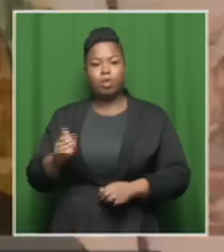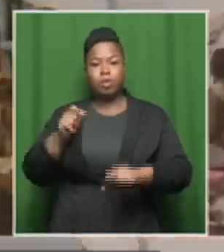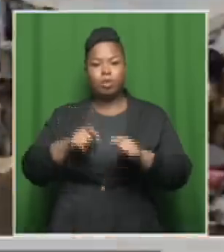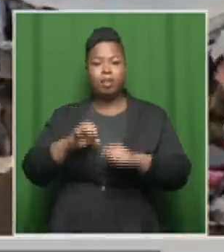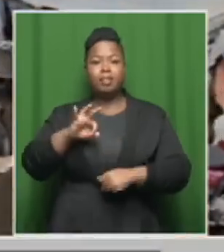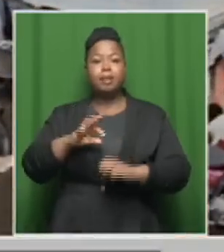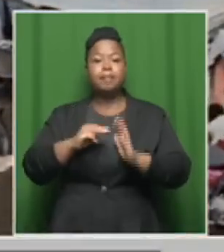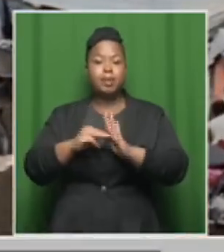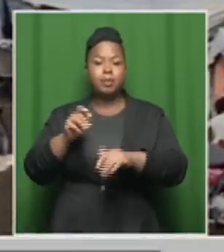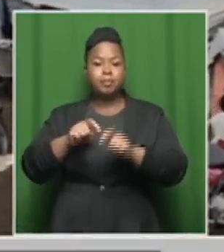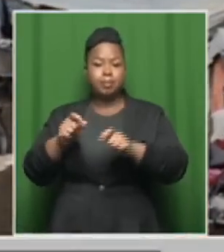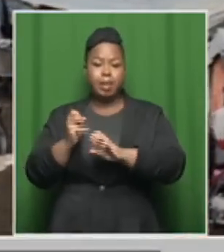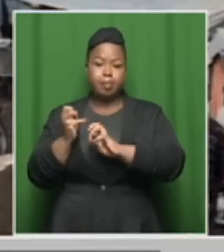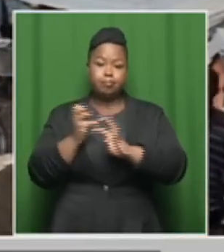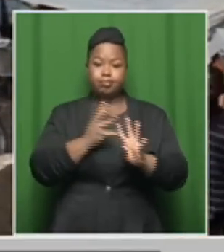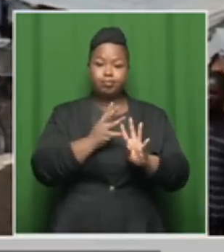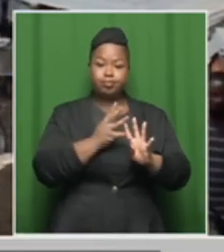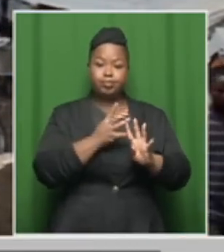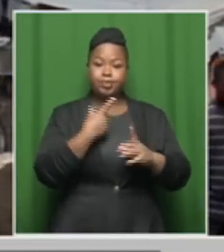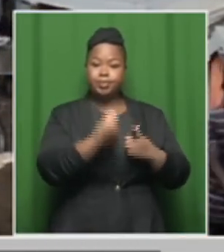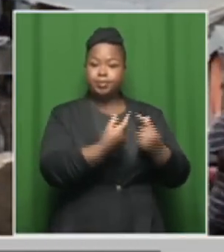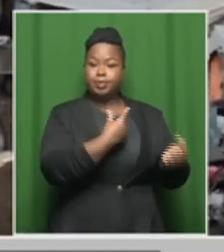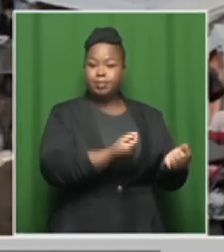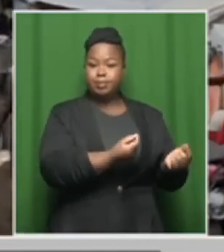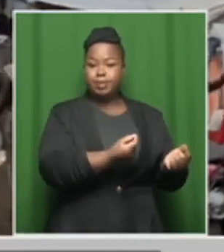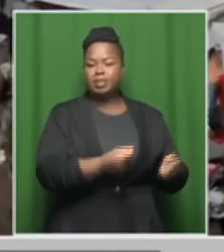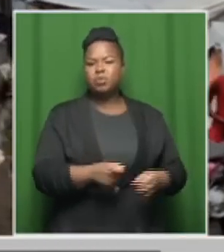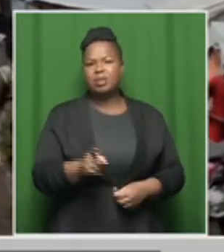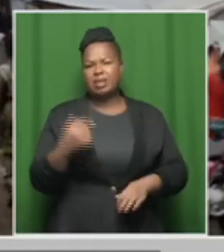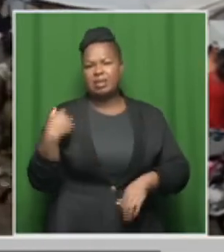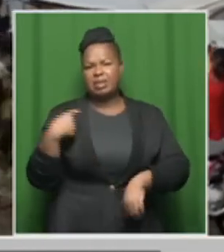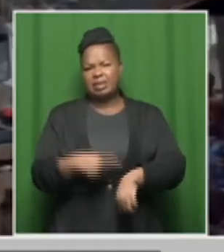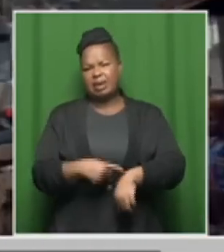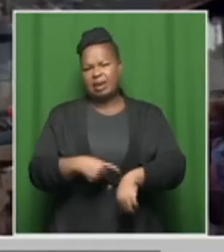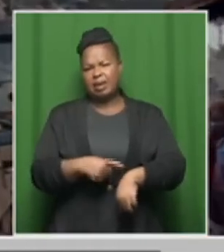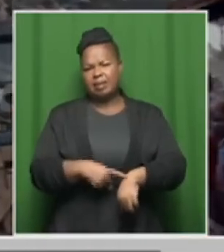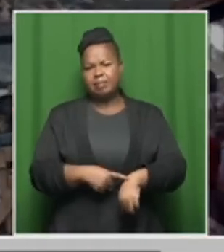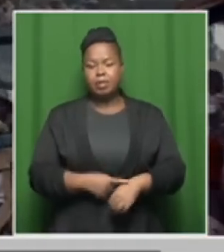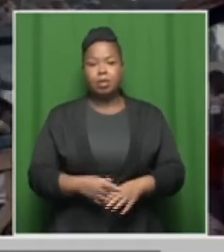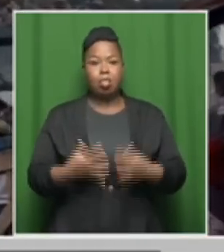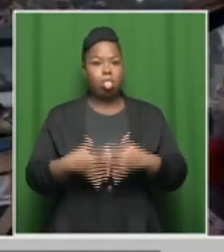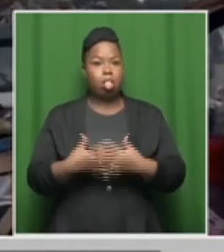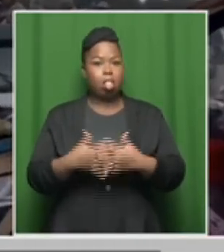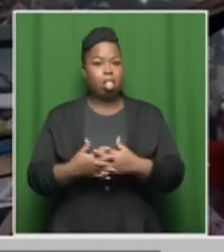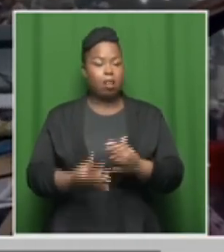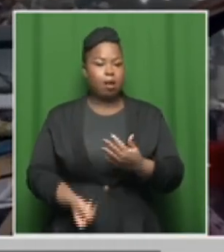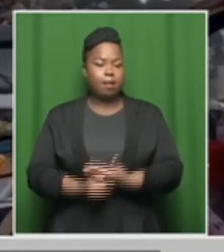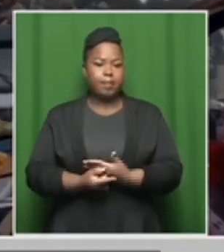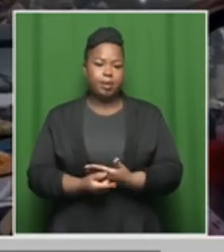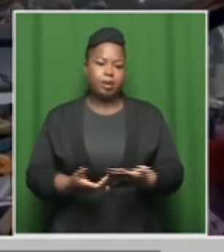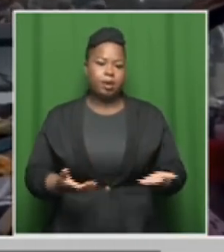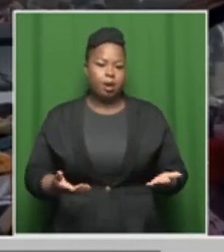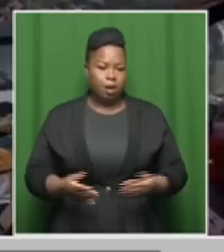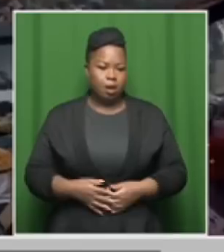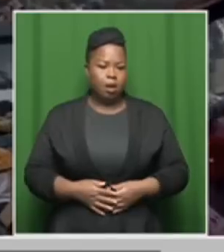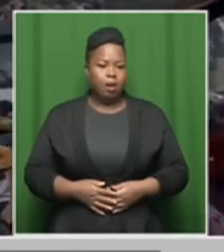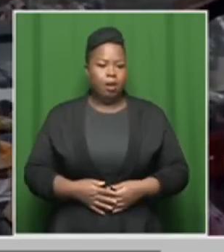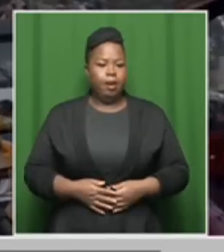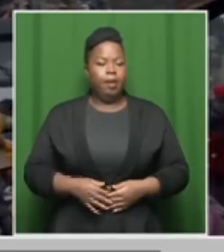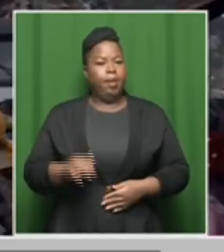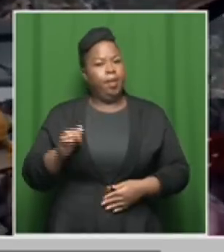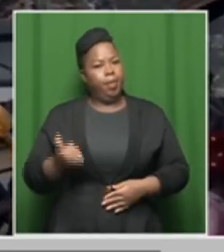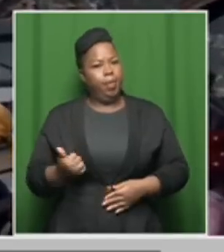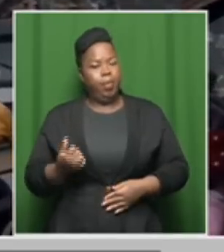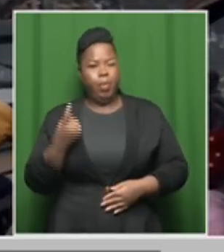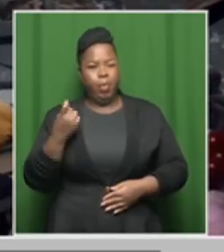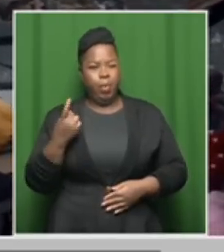from Rwanda at the time. At that time, it destabilized an already unstable Zaire, and one